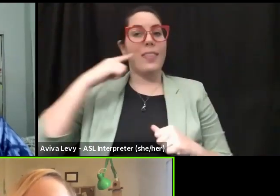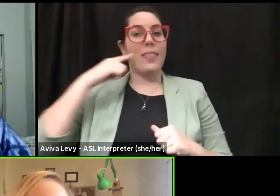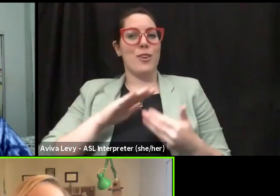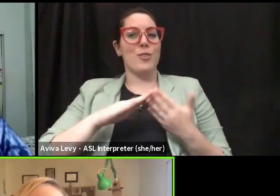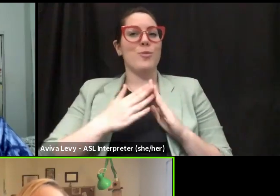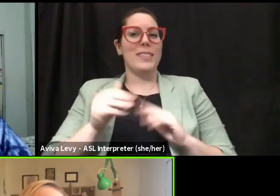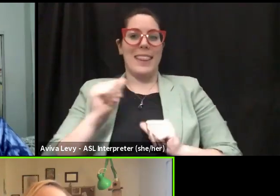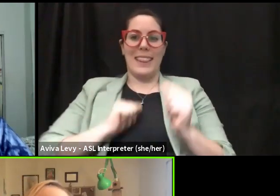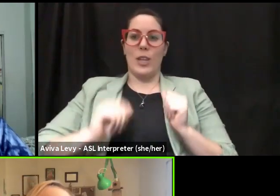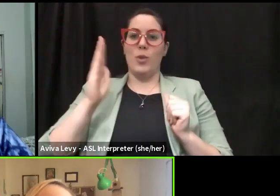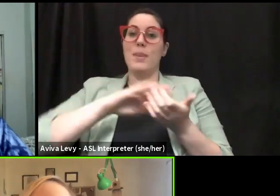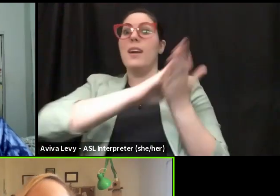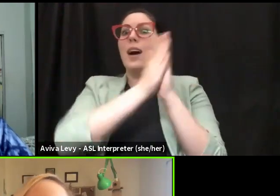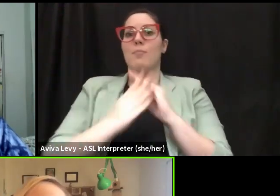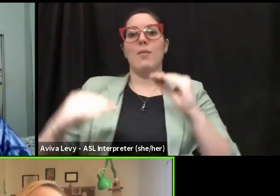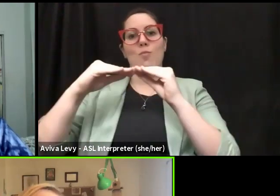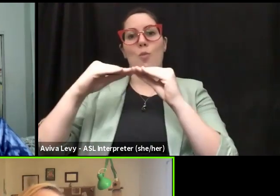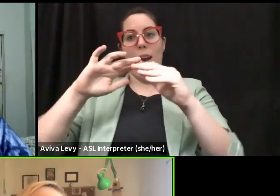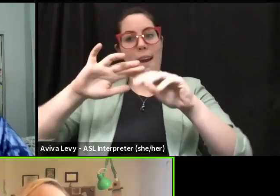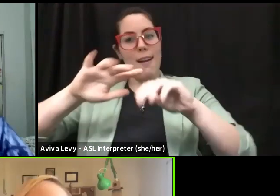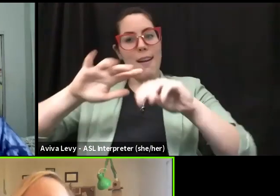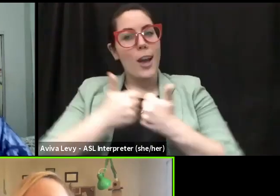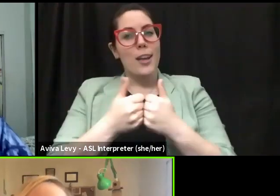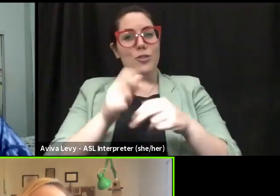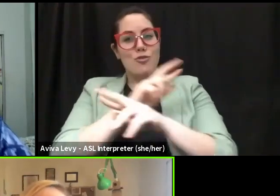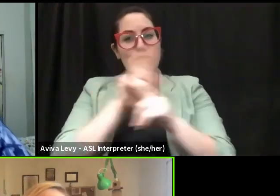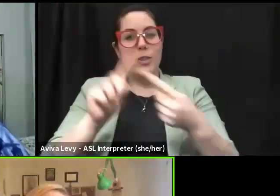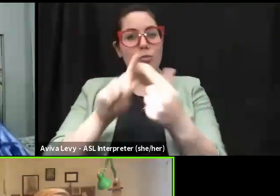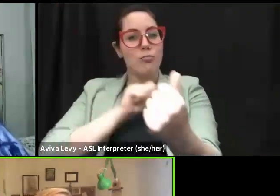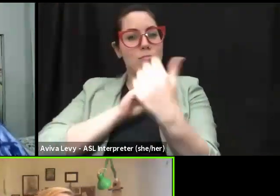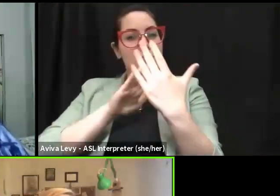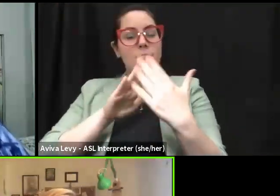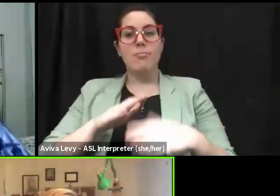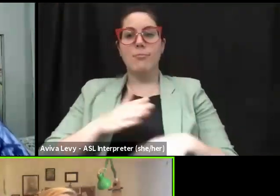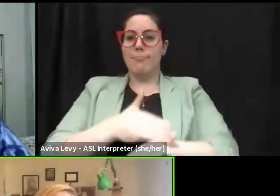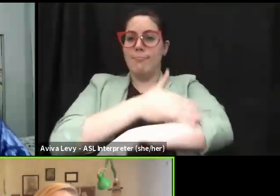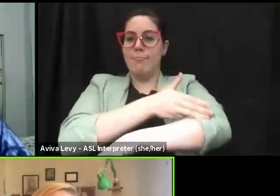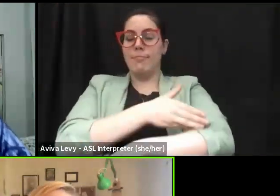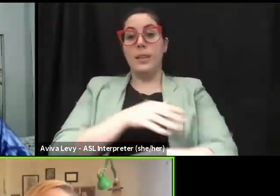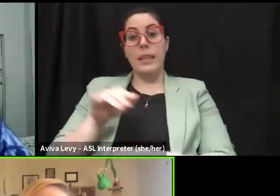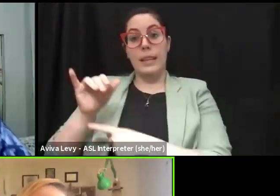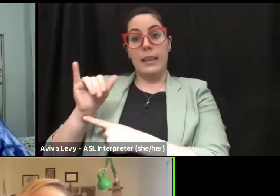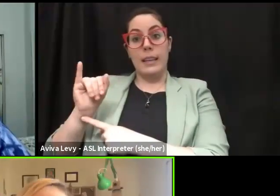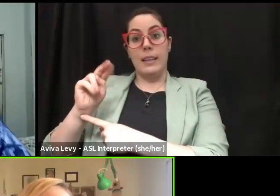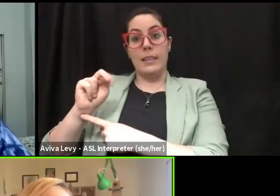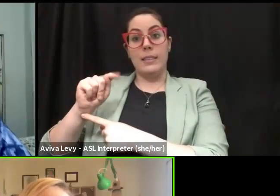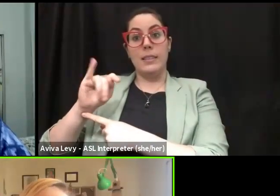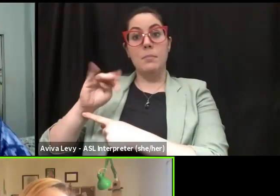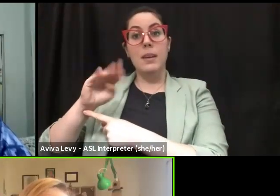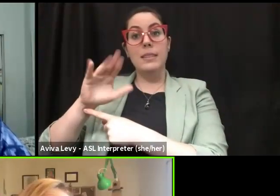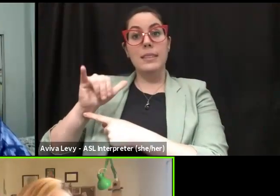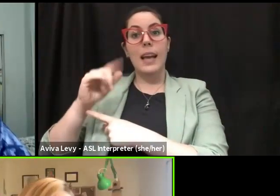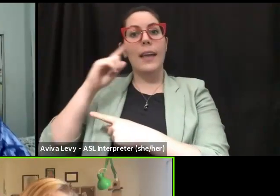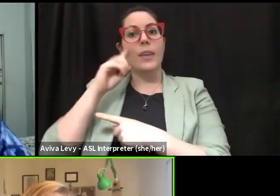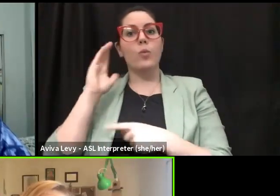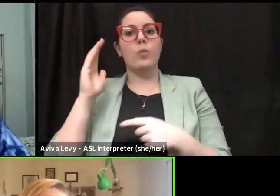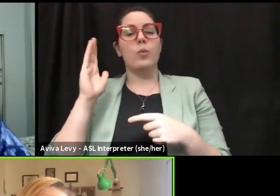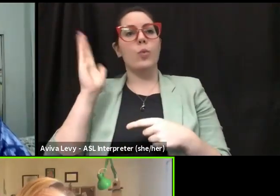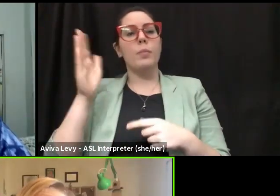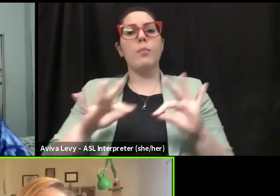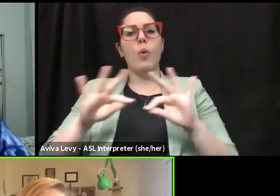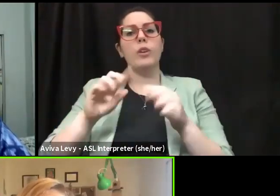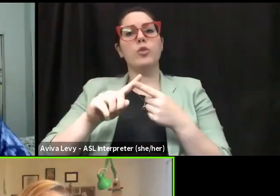just about intimacy, I think we're going to have to be so much more mindful and considerate of actors' needs and boundaries, because they're going to